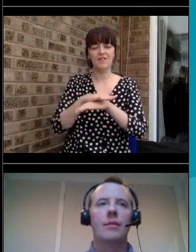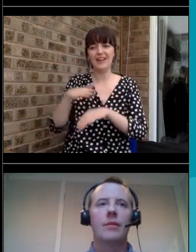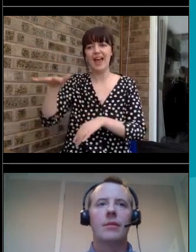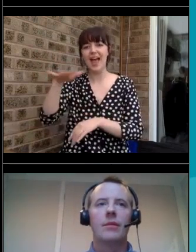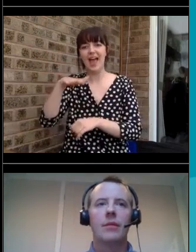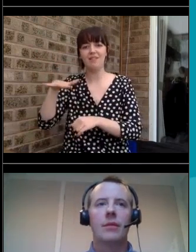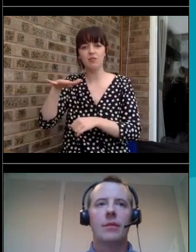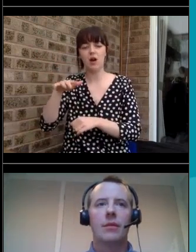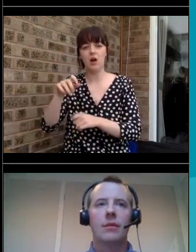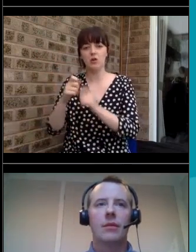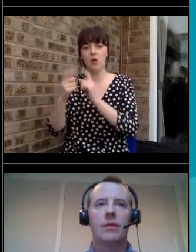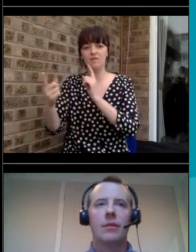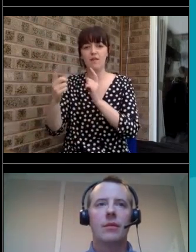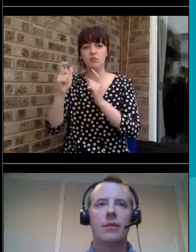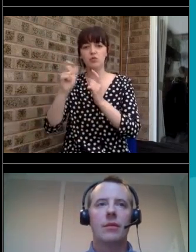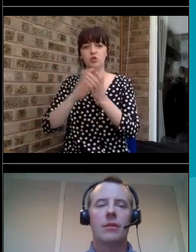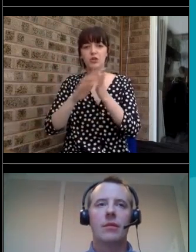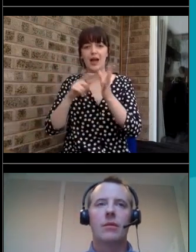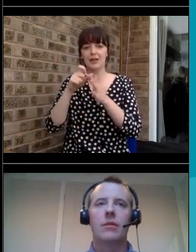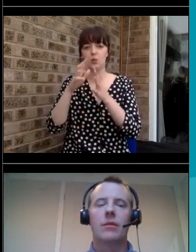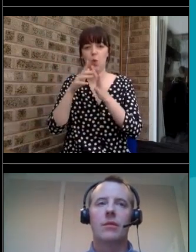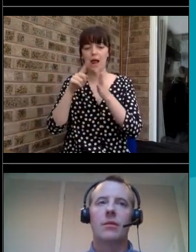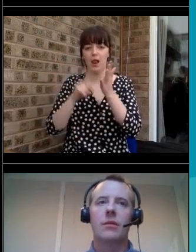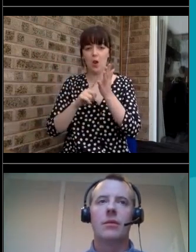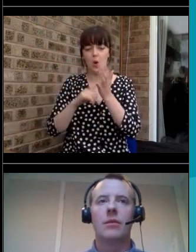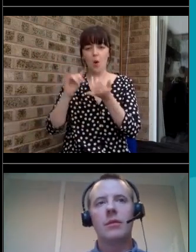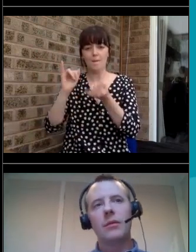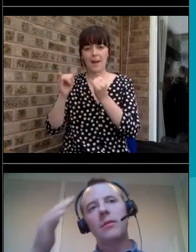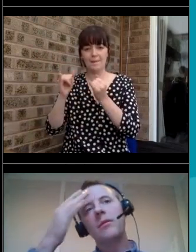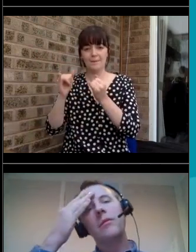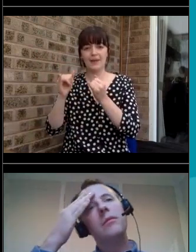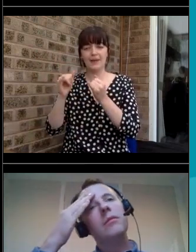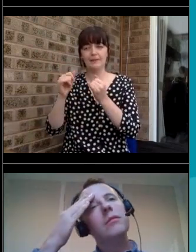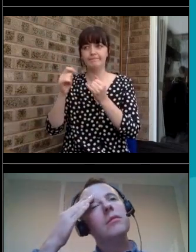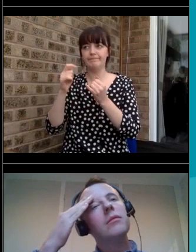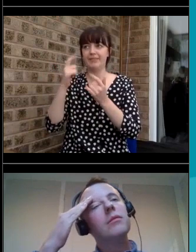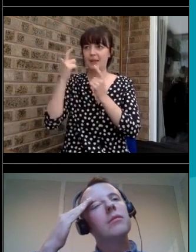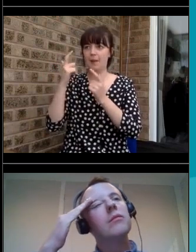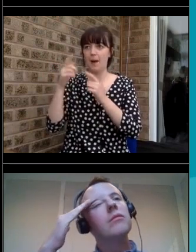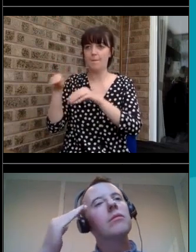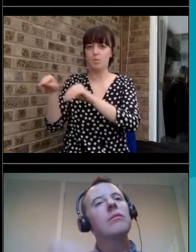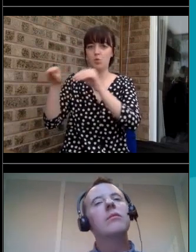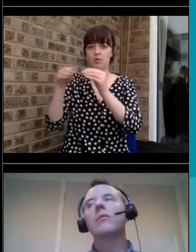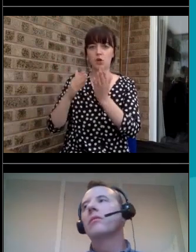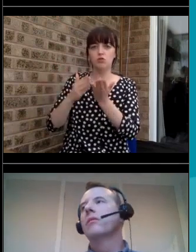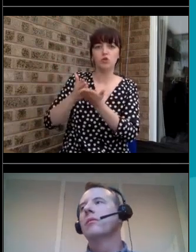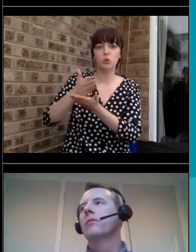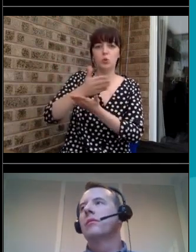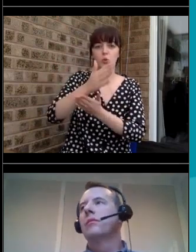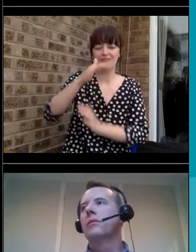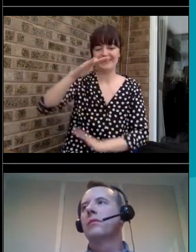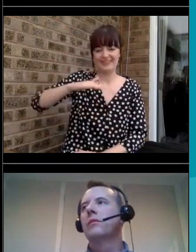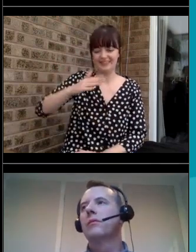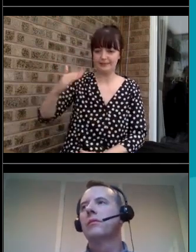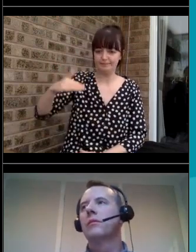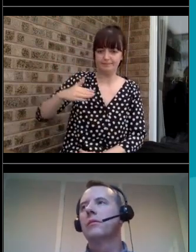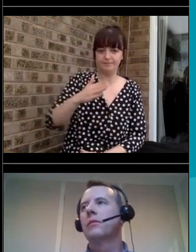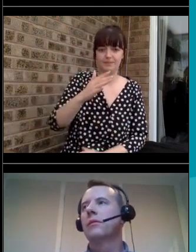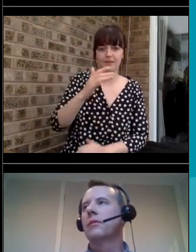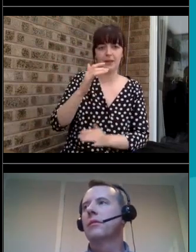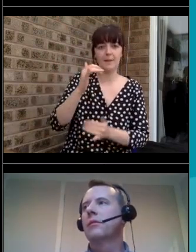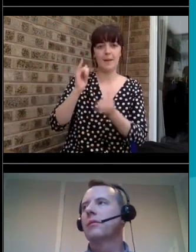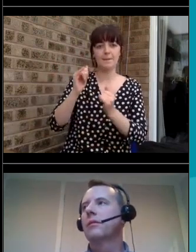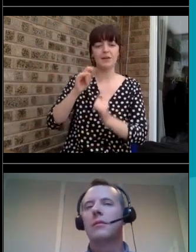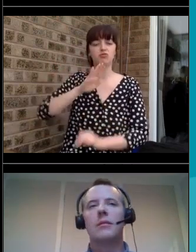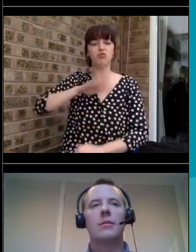and Orsett Heath, or considered moving the route further east past Brentwood Road, which would give relief to the residents? Gary,